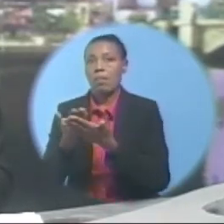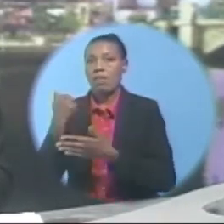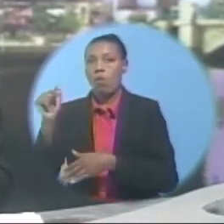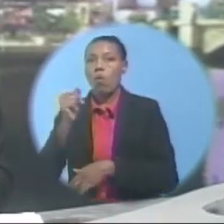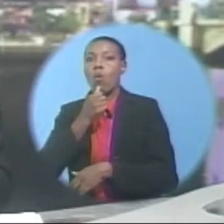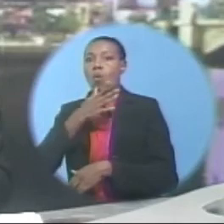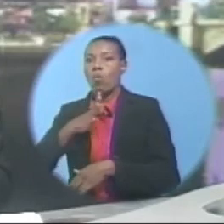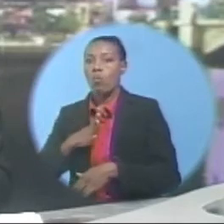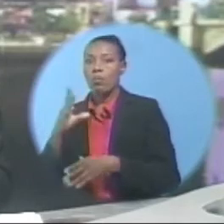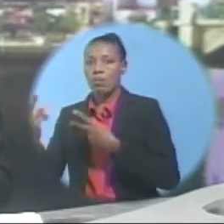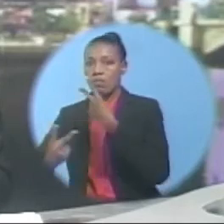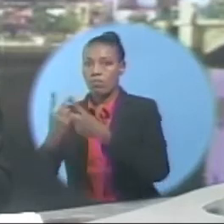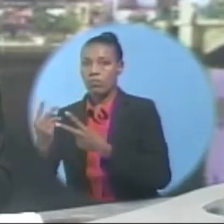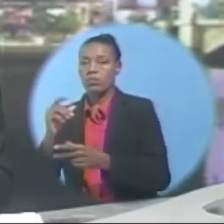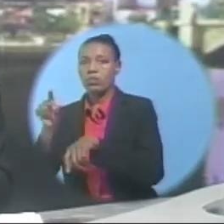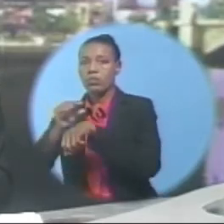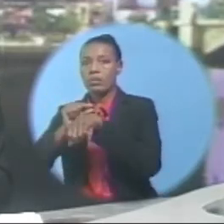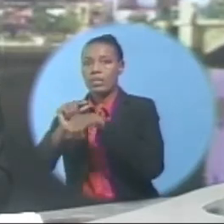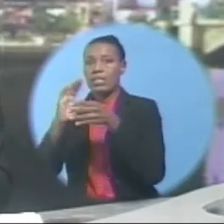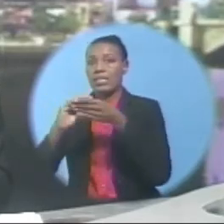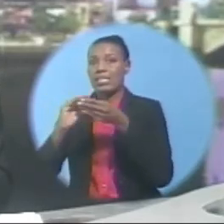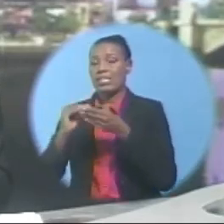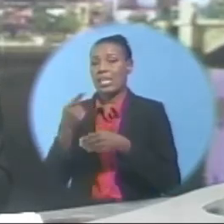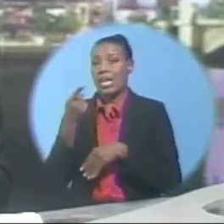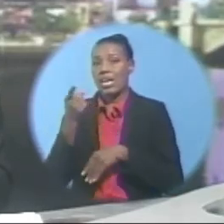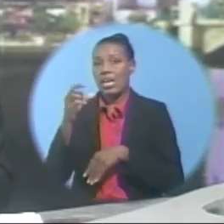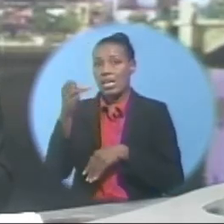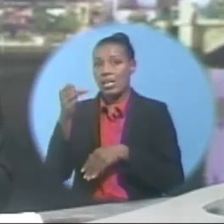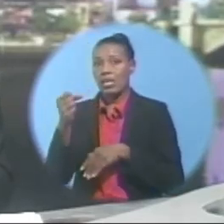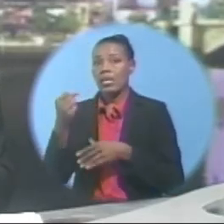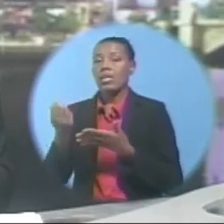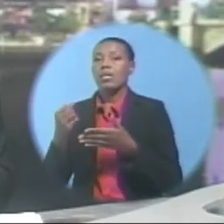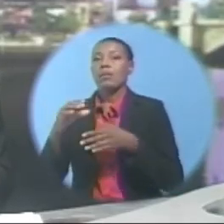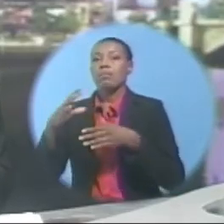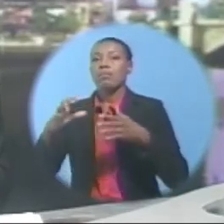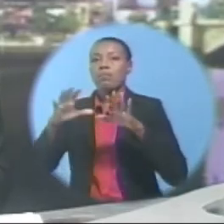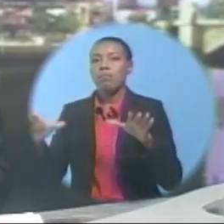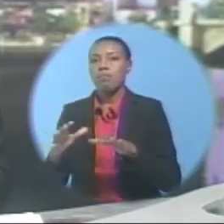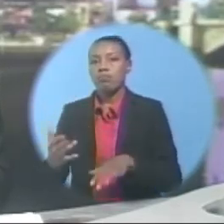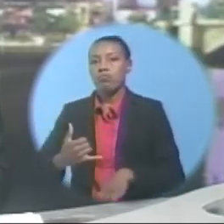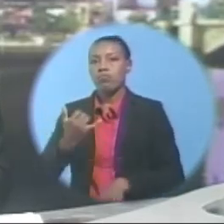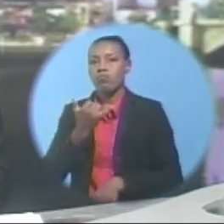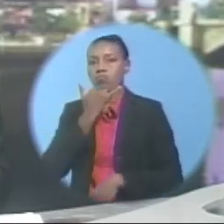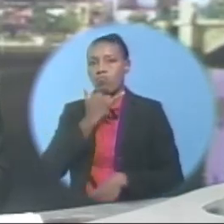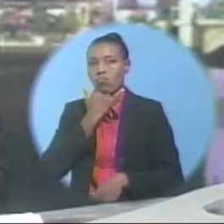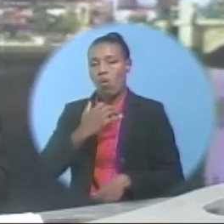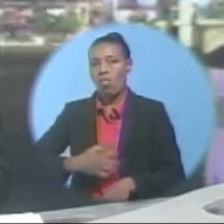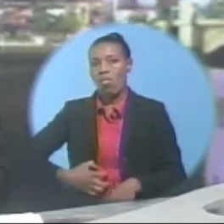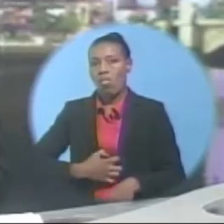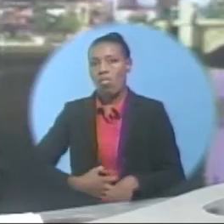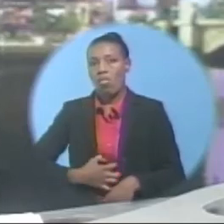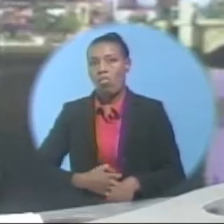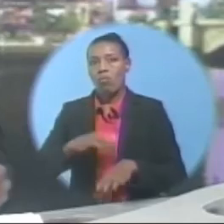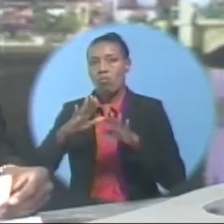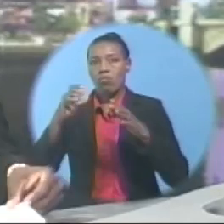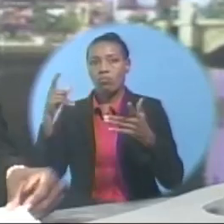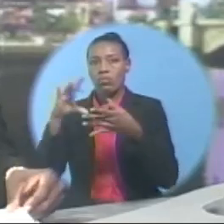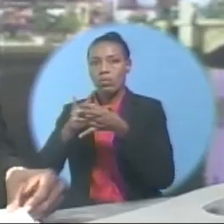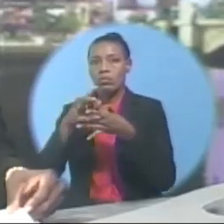by a female visitor to the island who had gone to the South St. George's police station to file a matter involving child